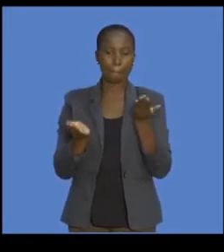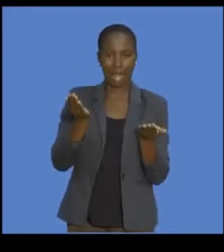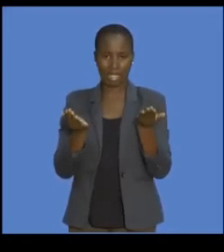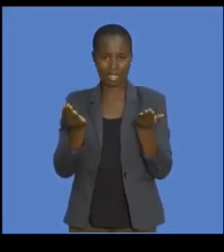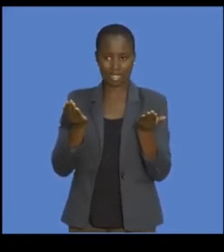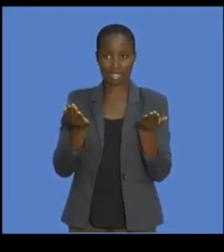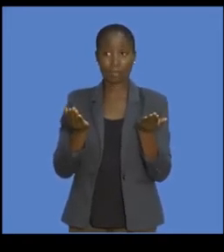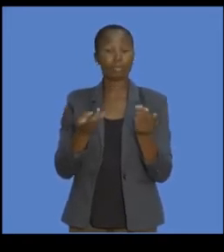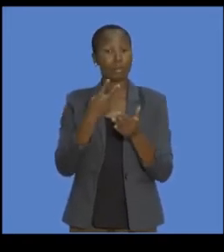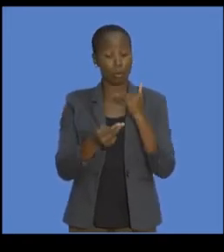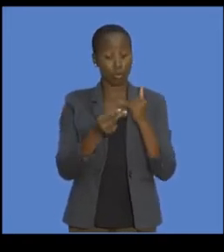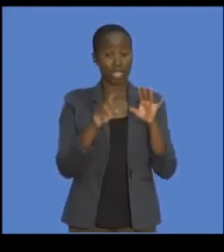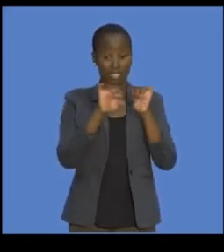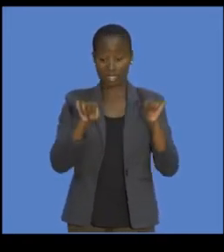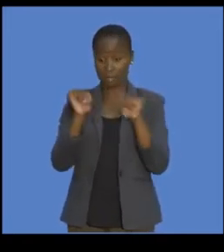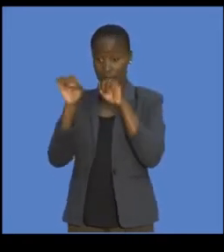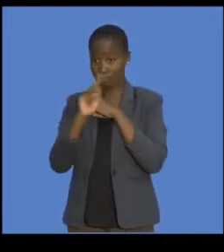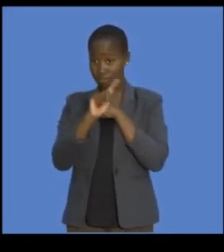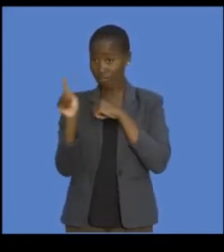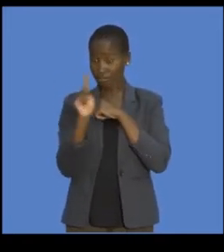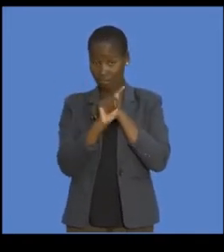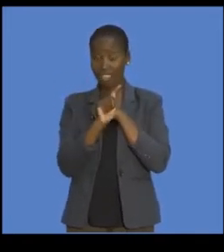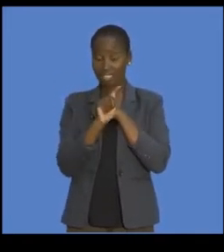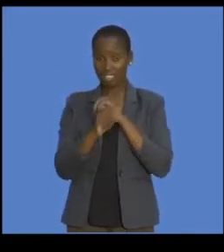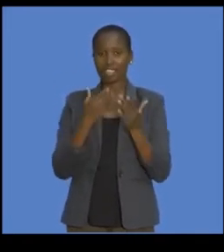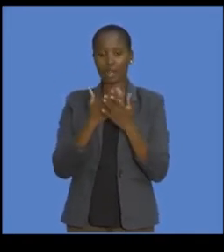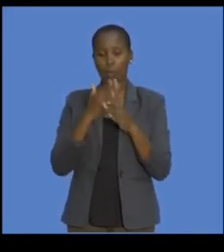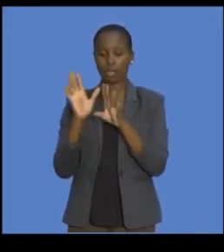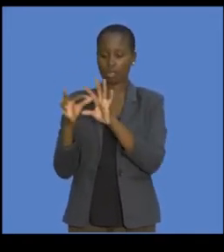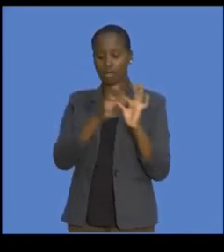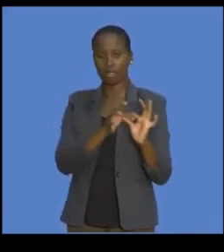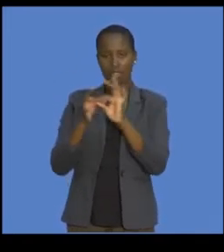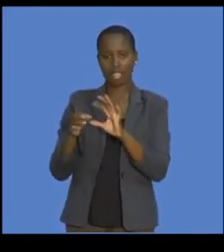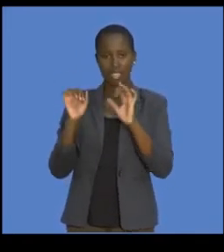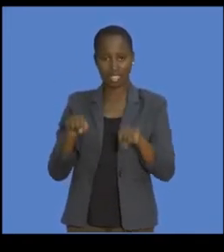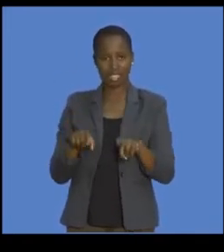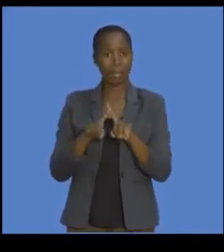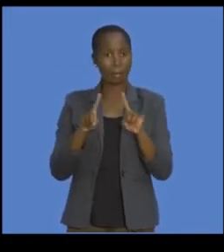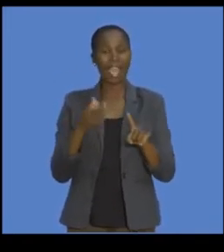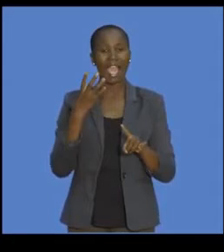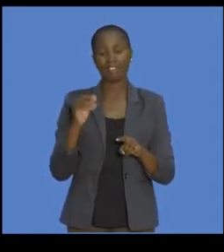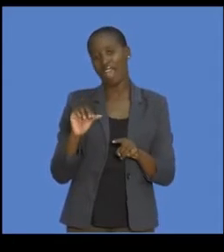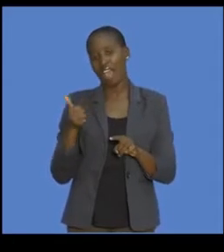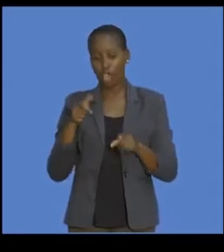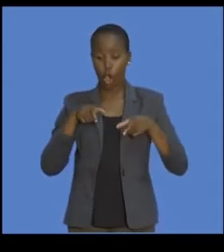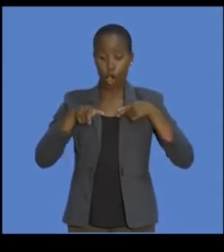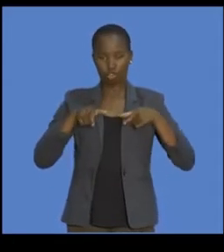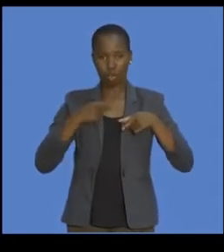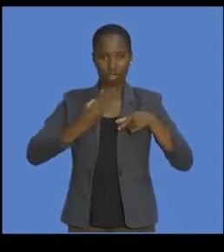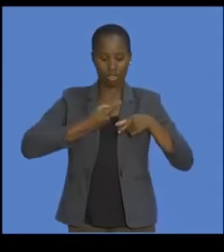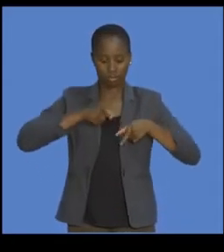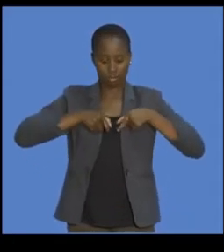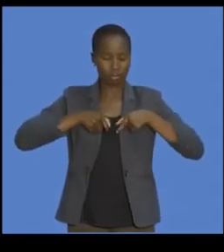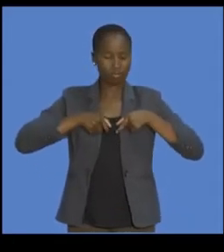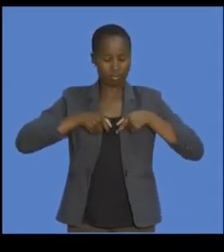act mostly automatically, but there is some voluntary control over the nervous system.